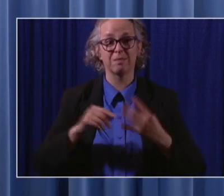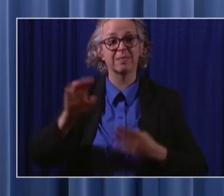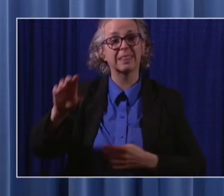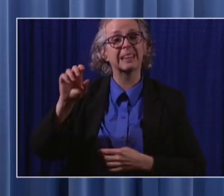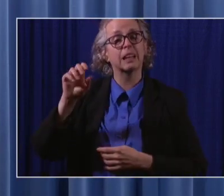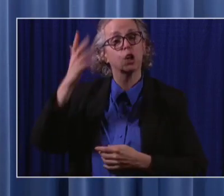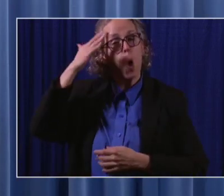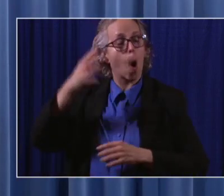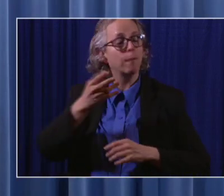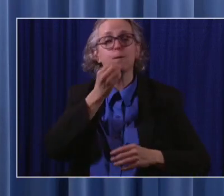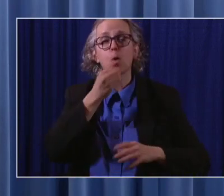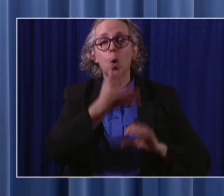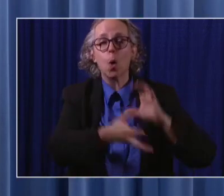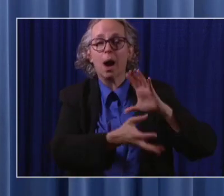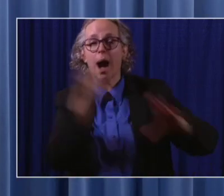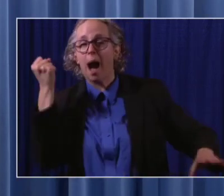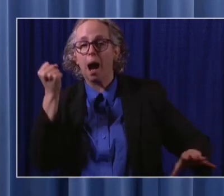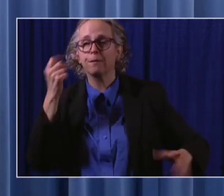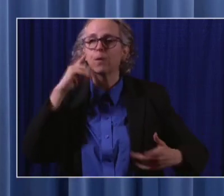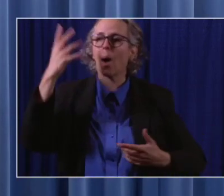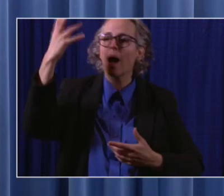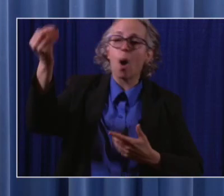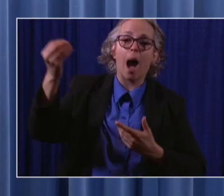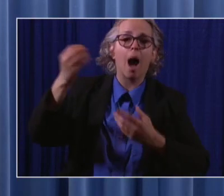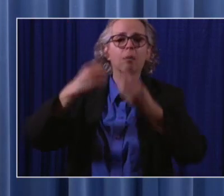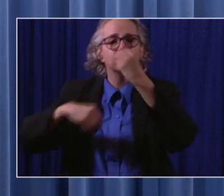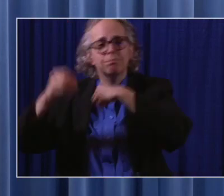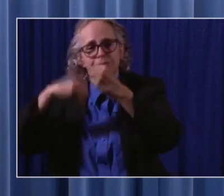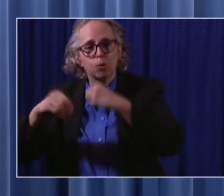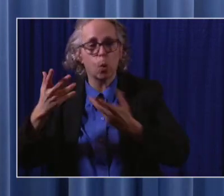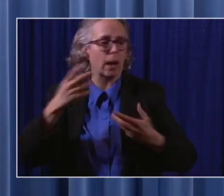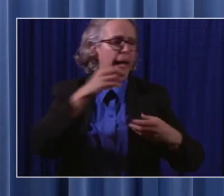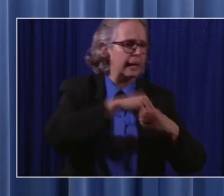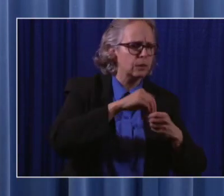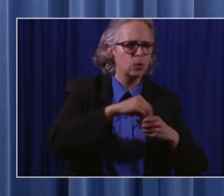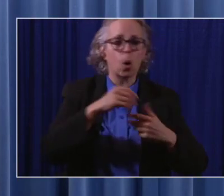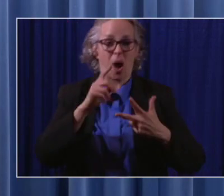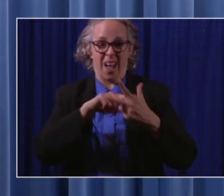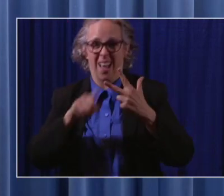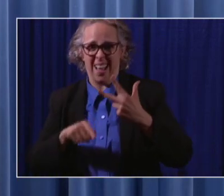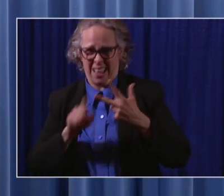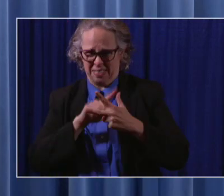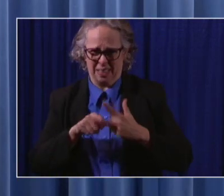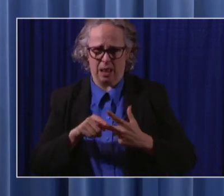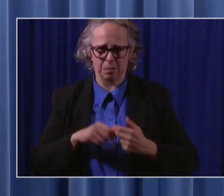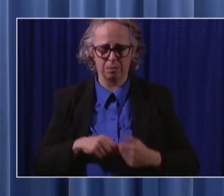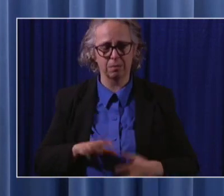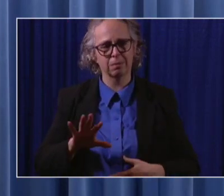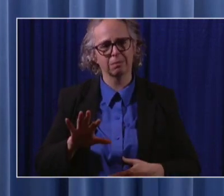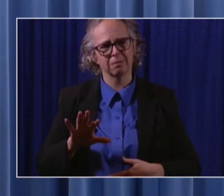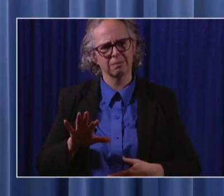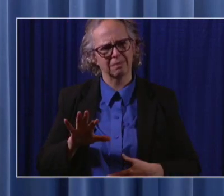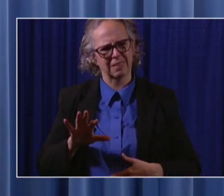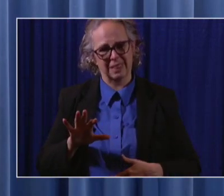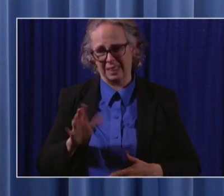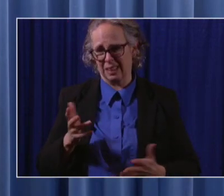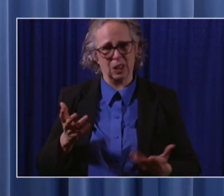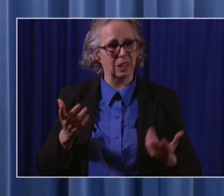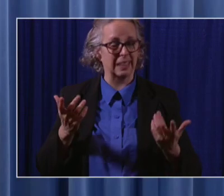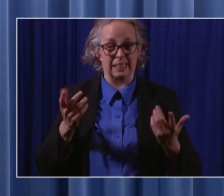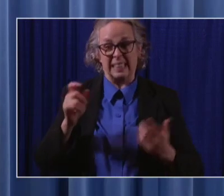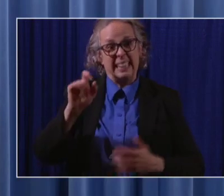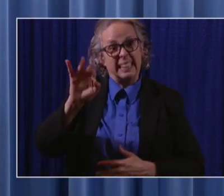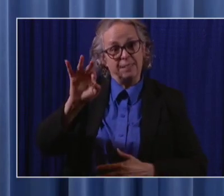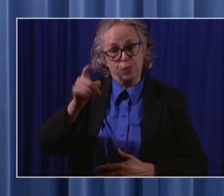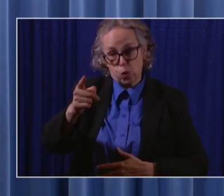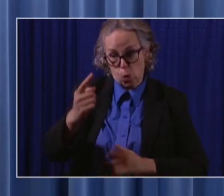dining, should only do that when strict social distancing can be maintained. And